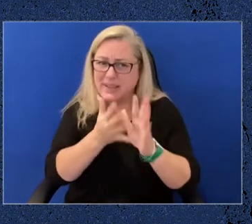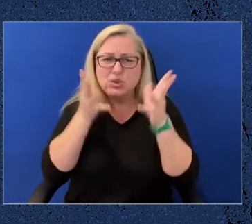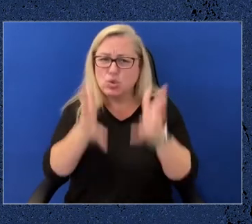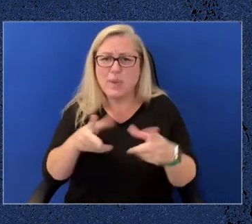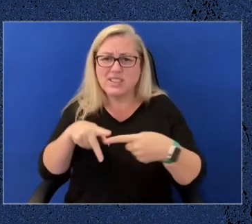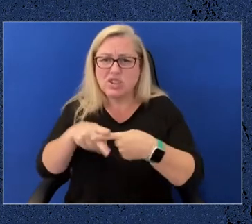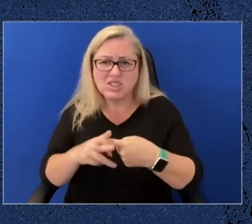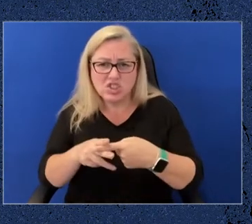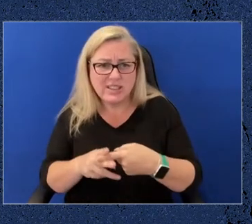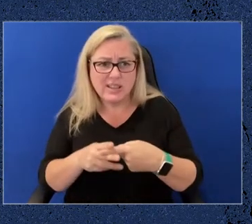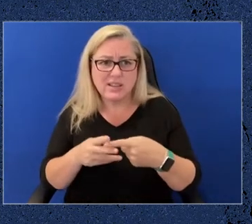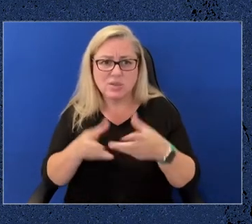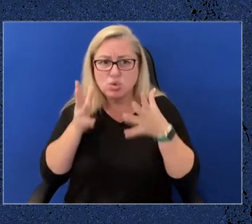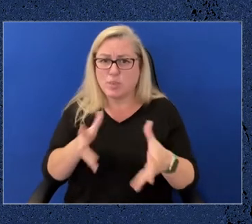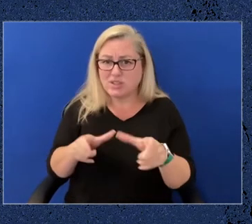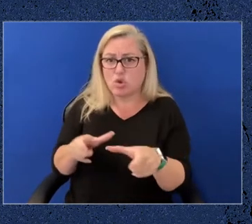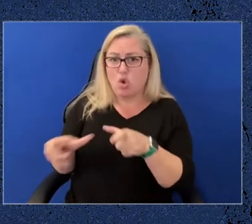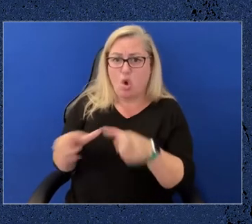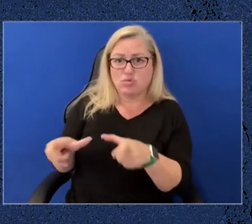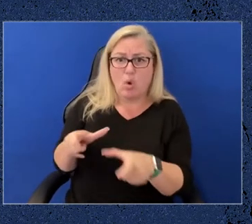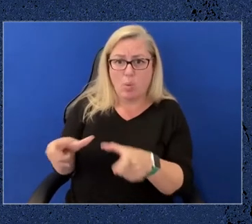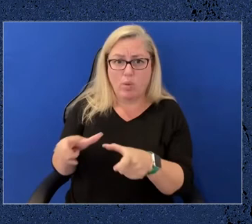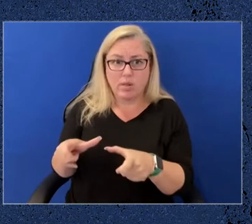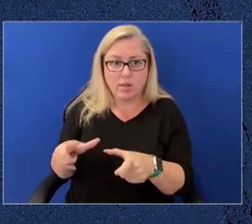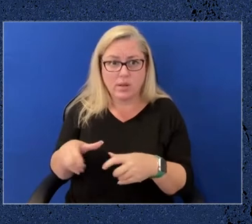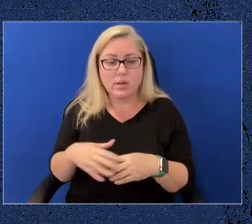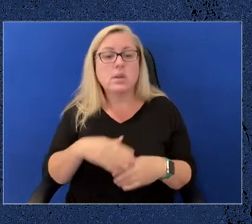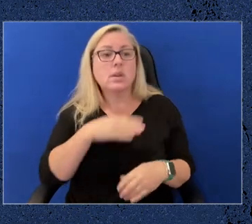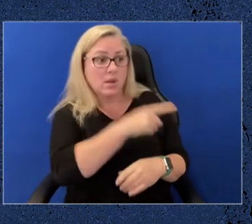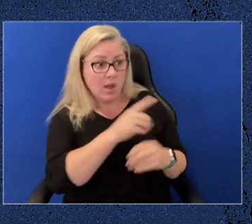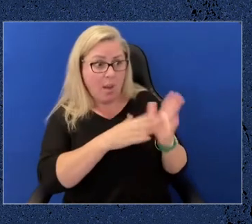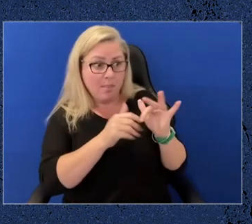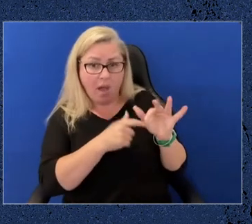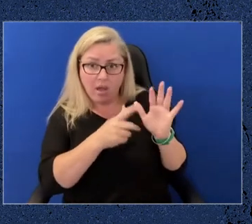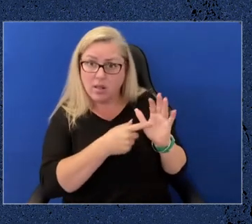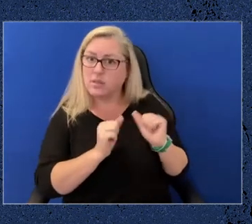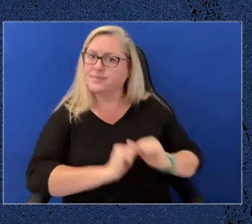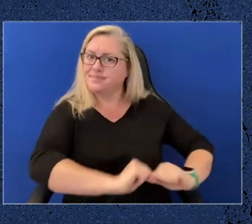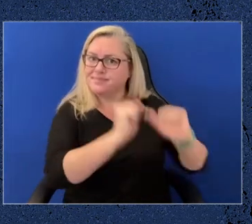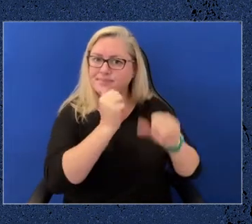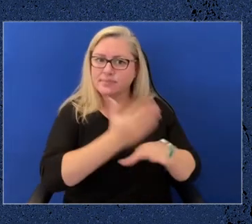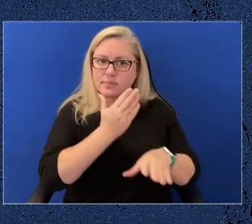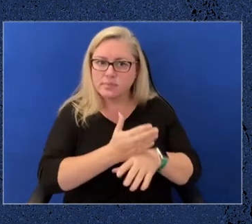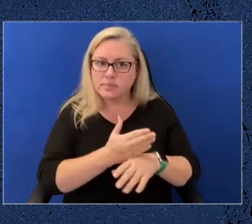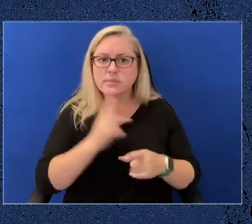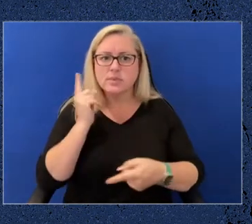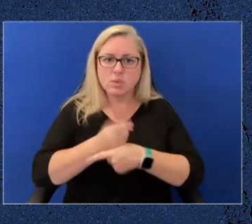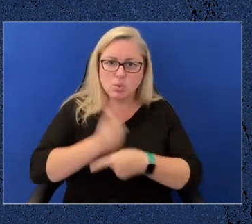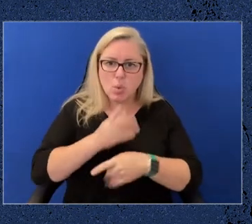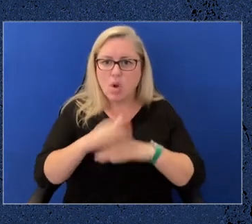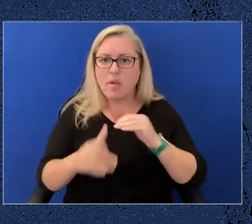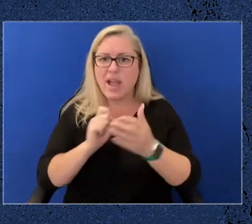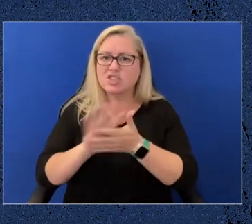Control. And so to go to your work, Michael, you were talking about finding charcoal in that sediment, which is evidence